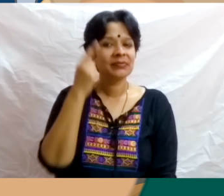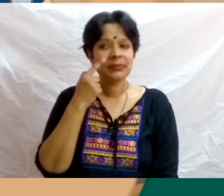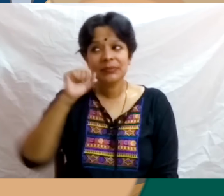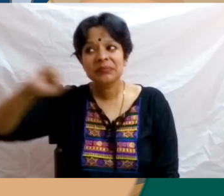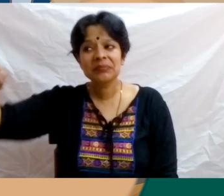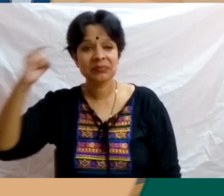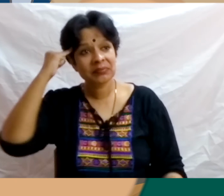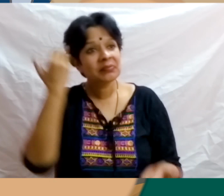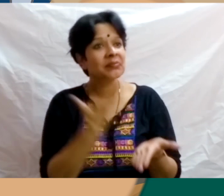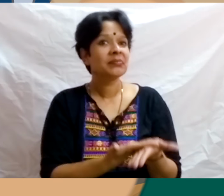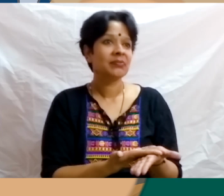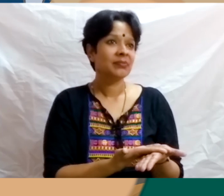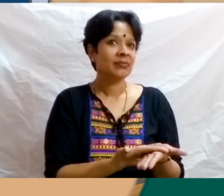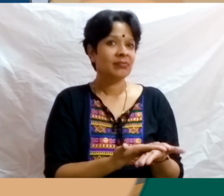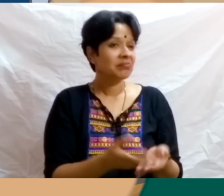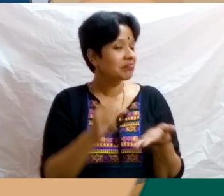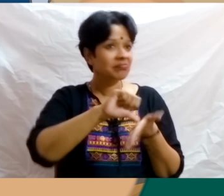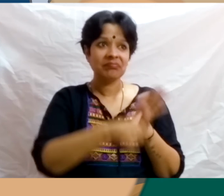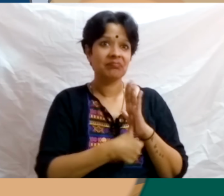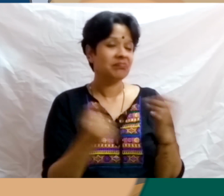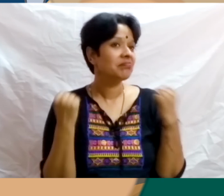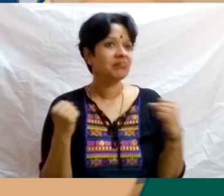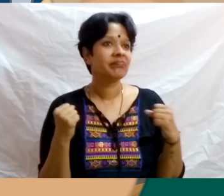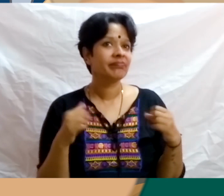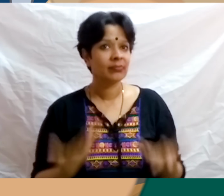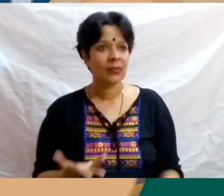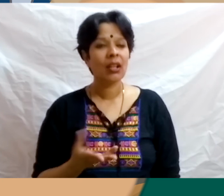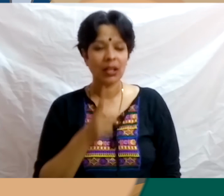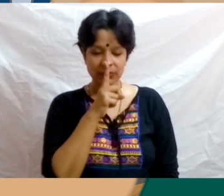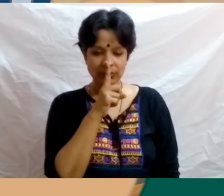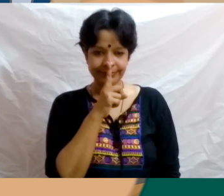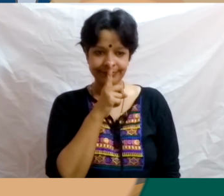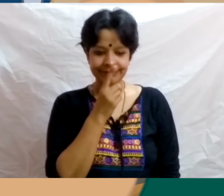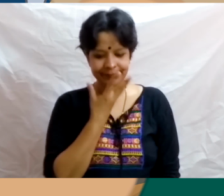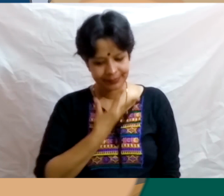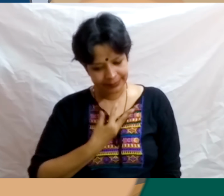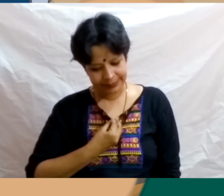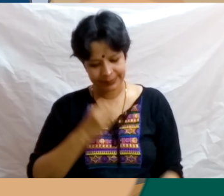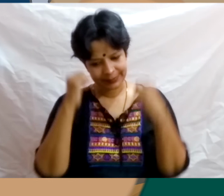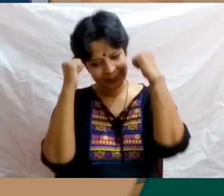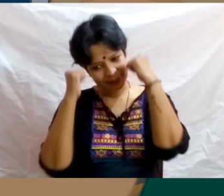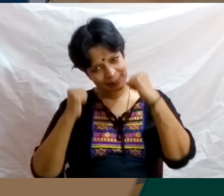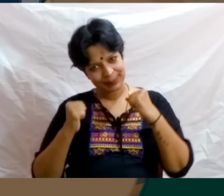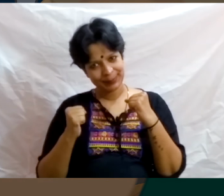The young mouse realized that he had suggested an impossible idea, and he quietly sat down.